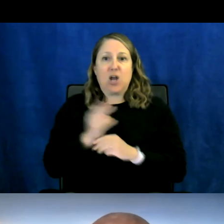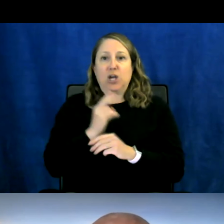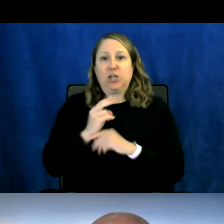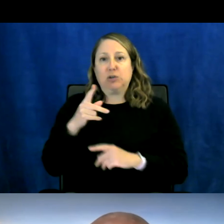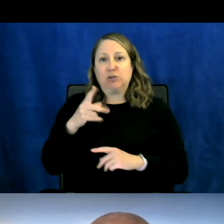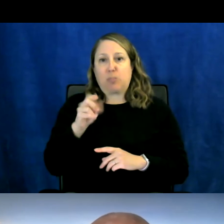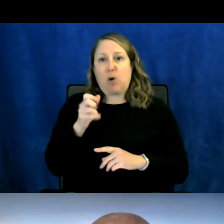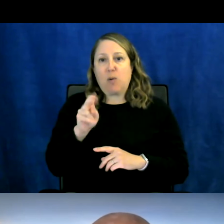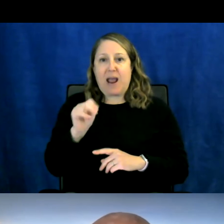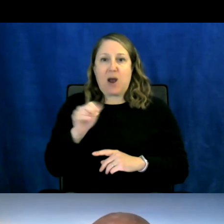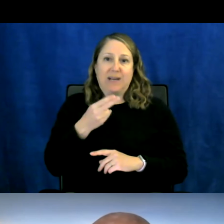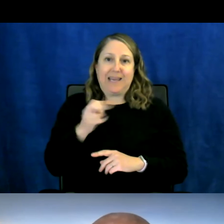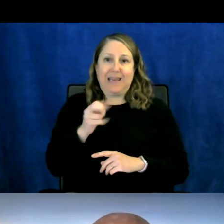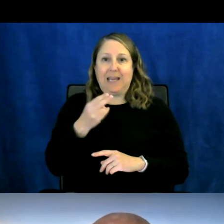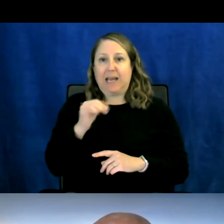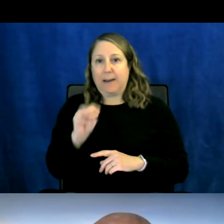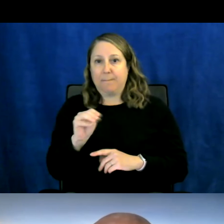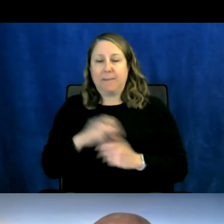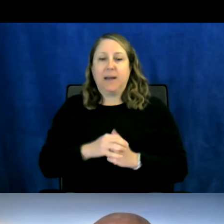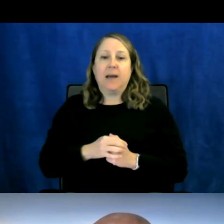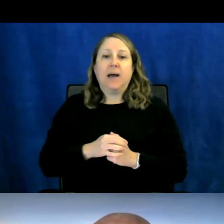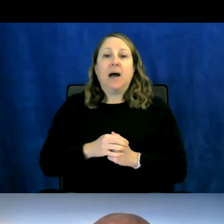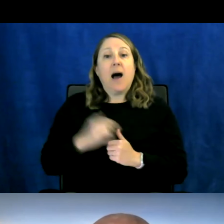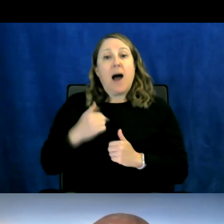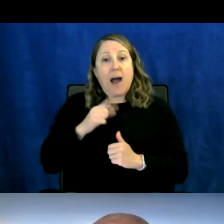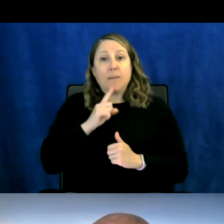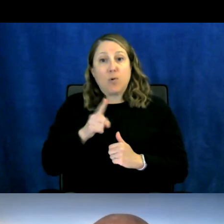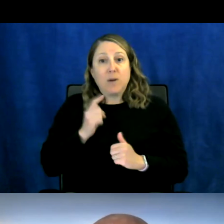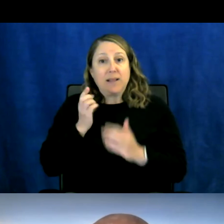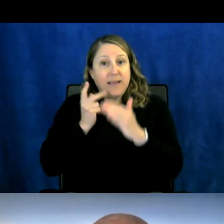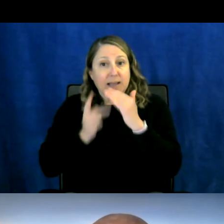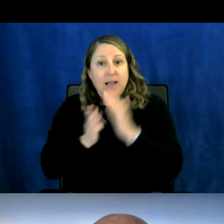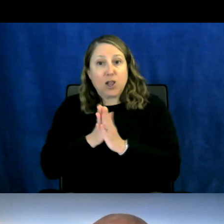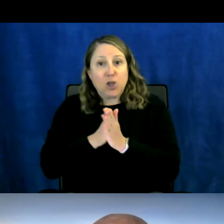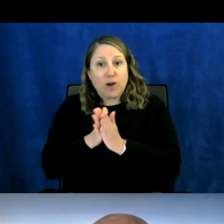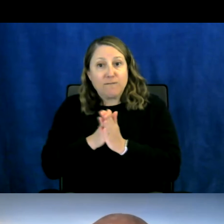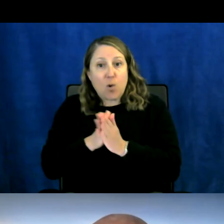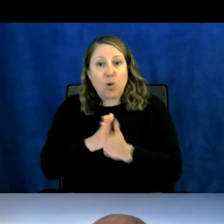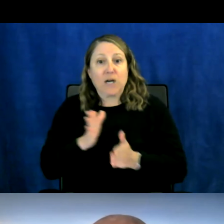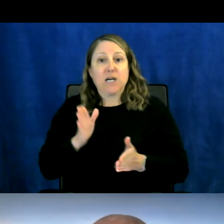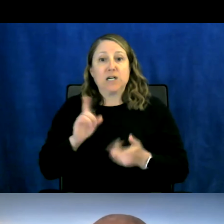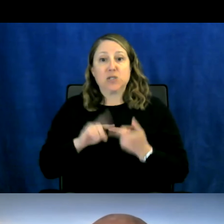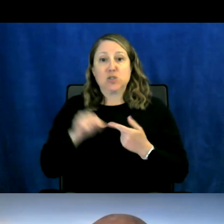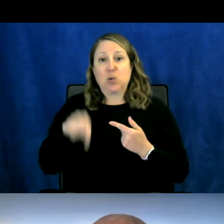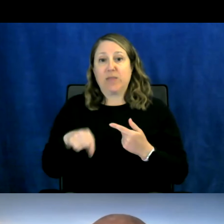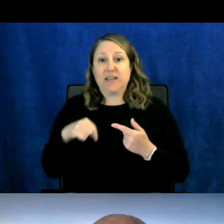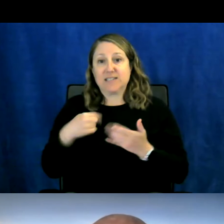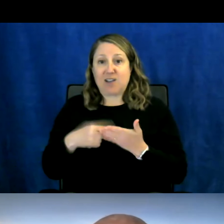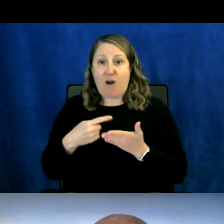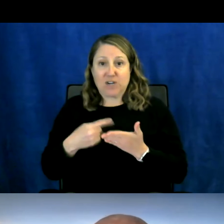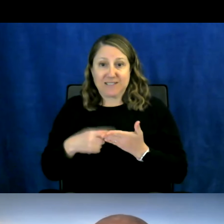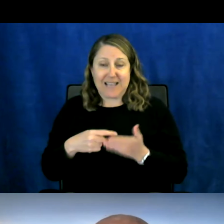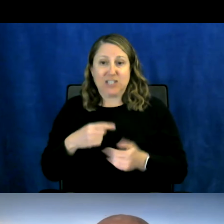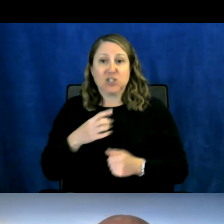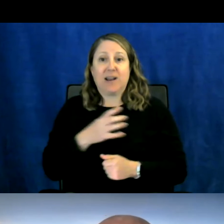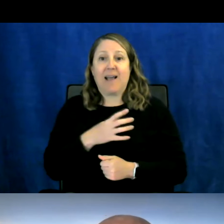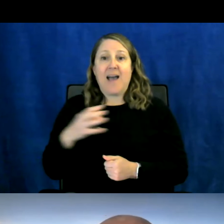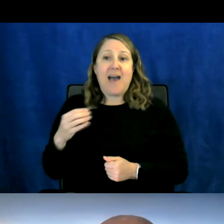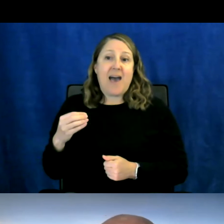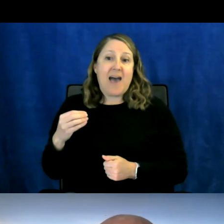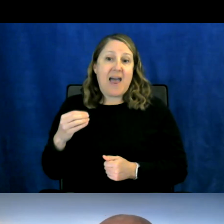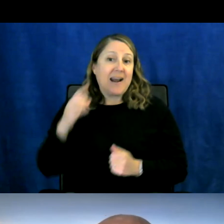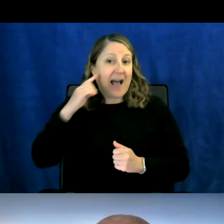him. And I am really looking forward to this conversation. And